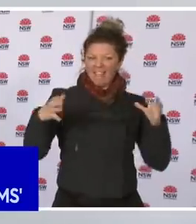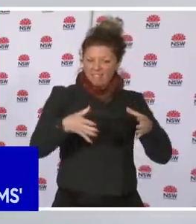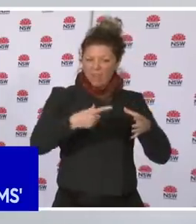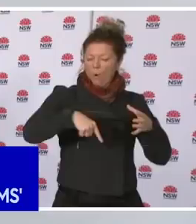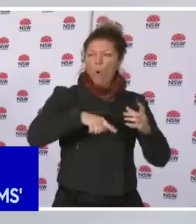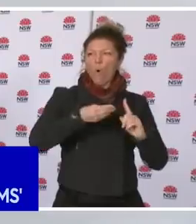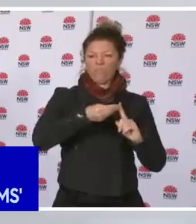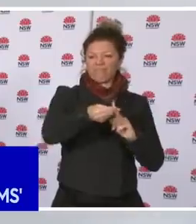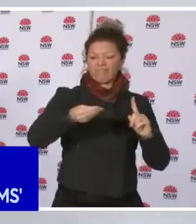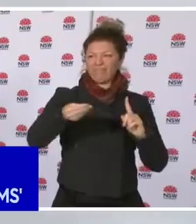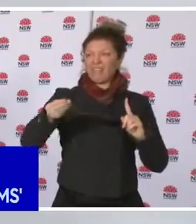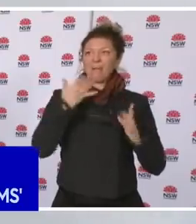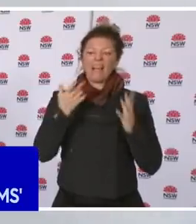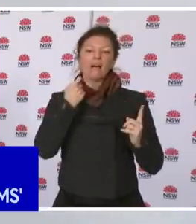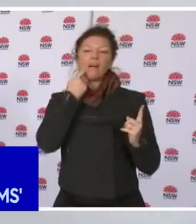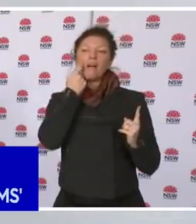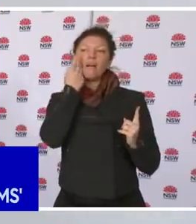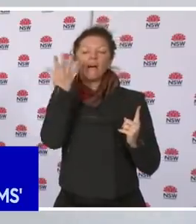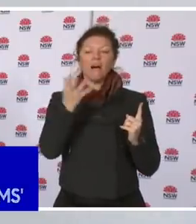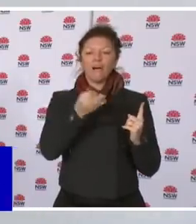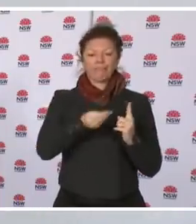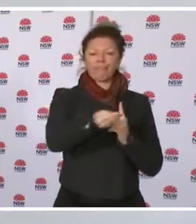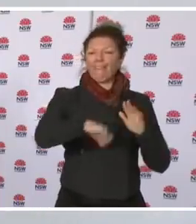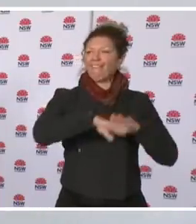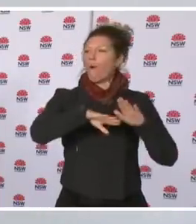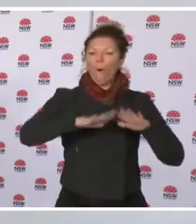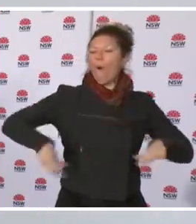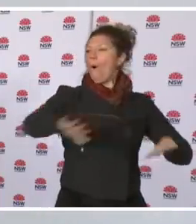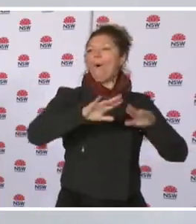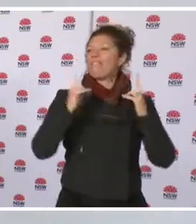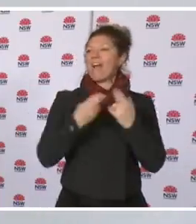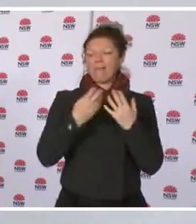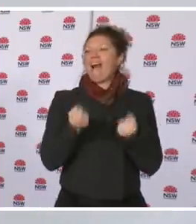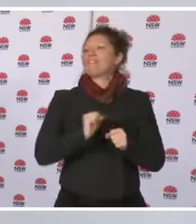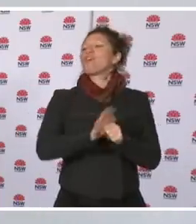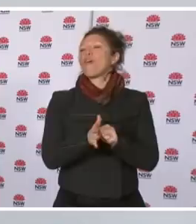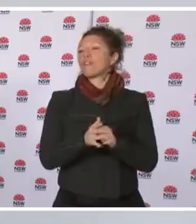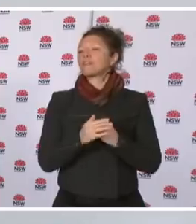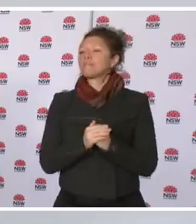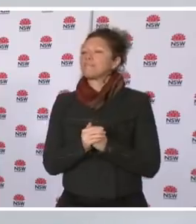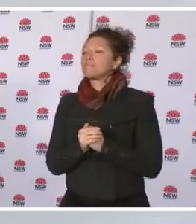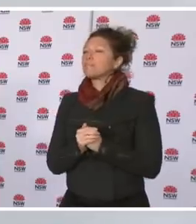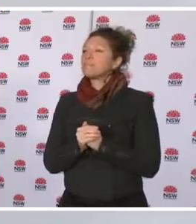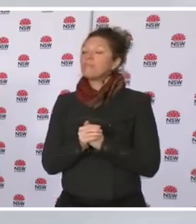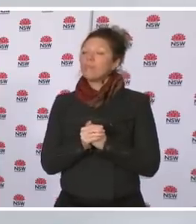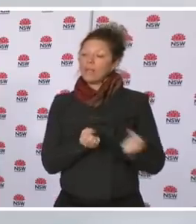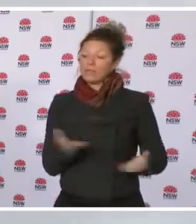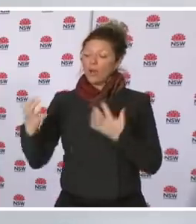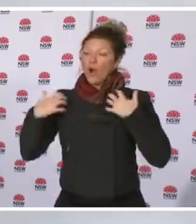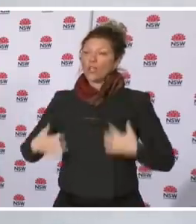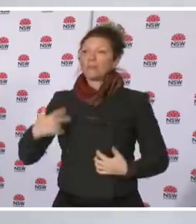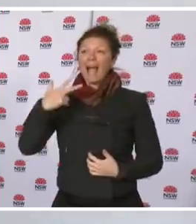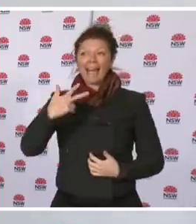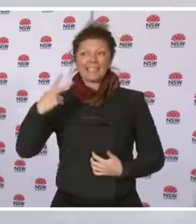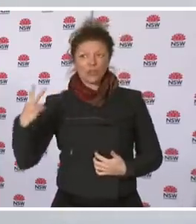soon become positive. There are currently 82 COVID cases admitted to hospital with 24 in intensive